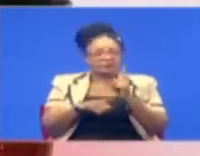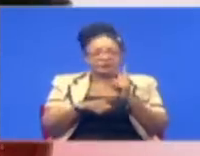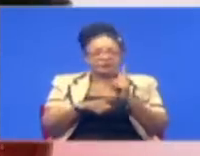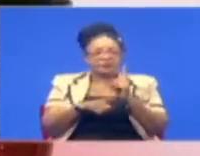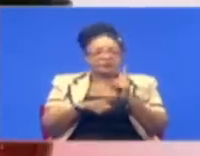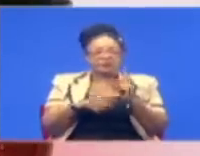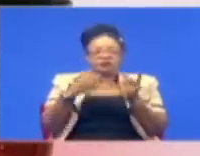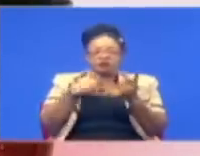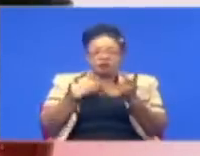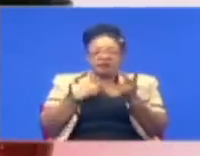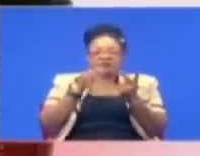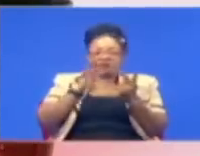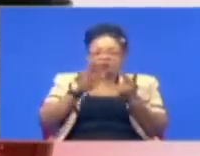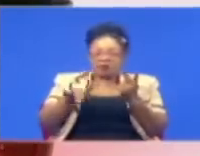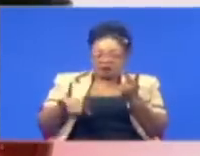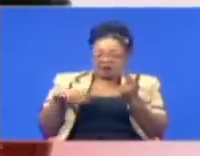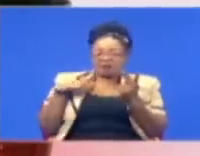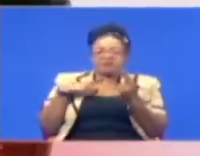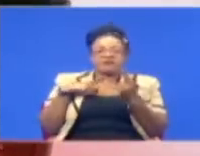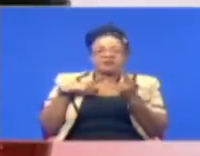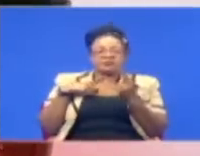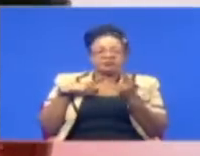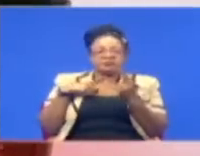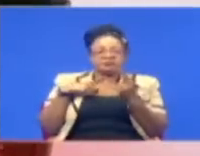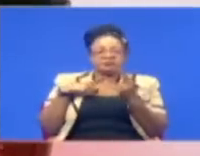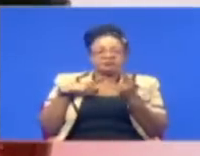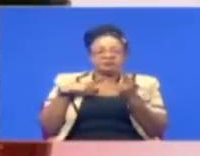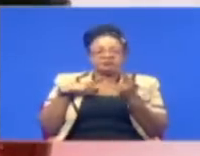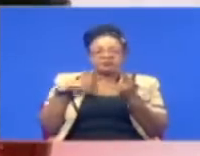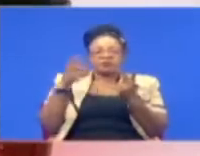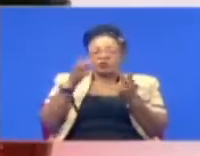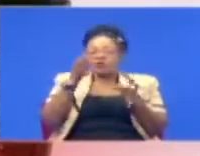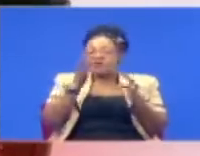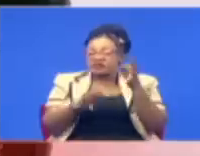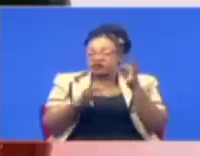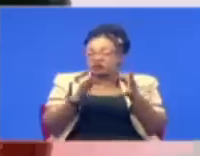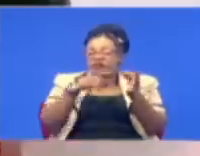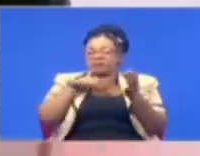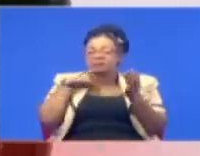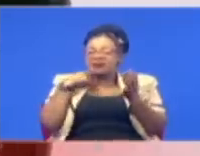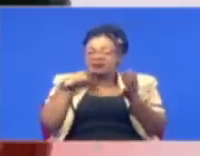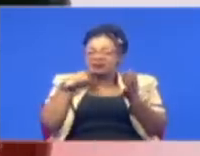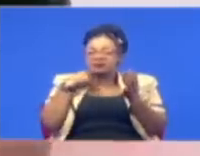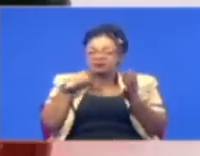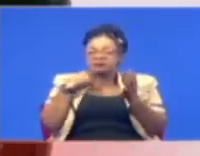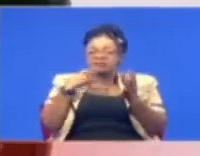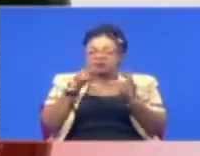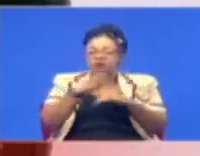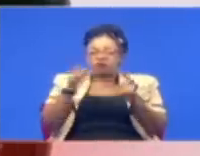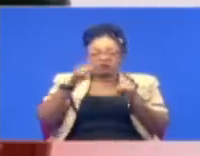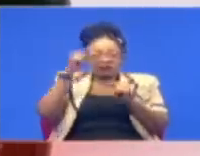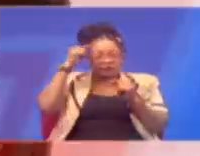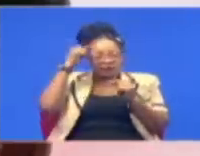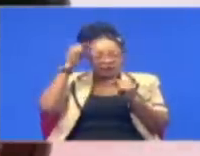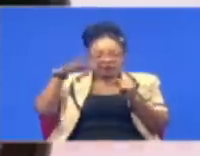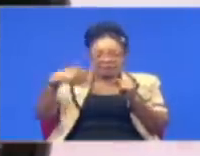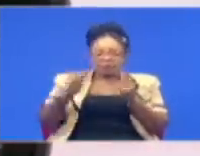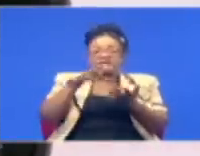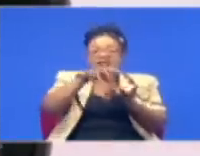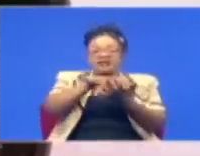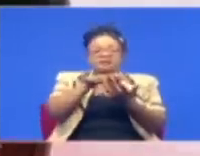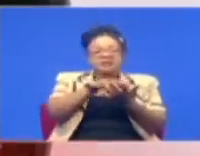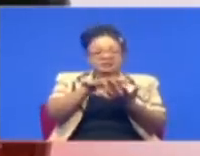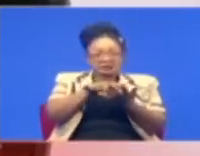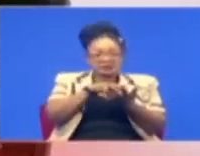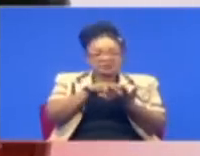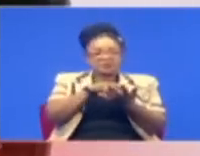your life extinguished on conviction of murder, notwithstanding extenuating circumstances,